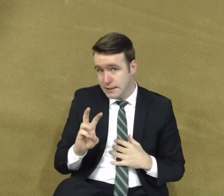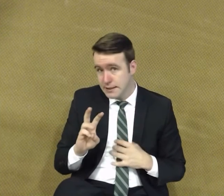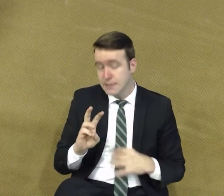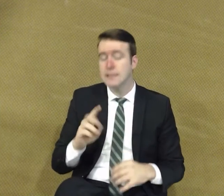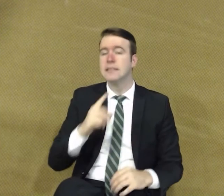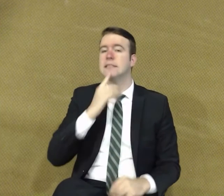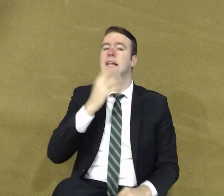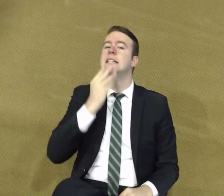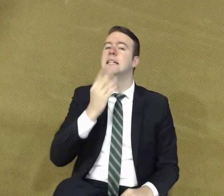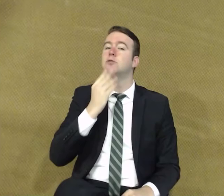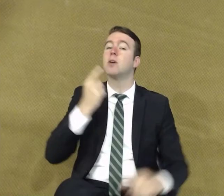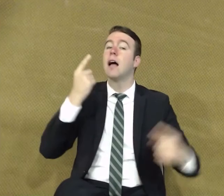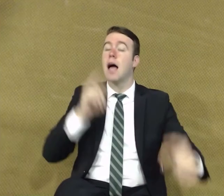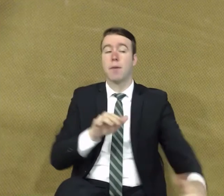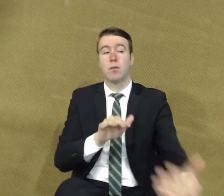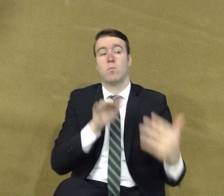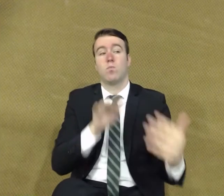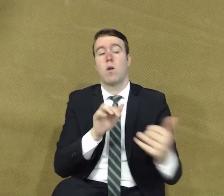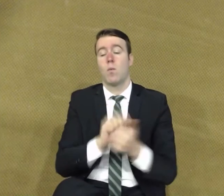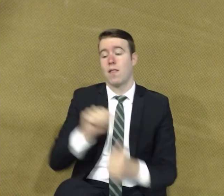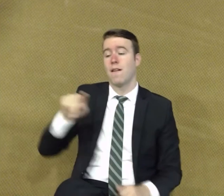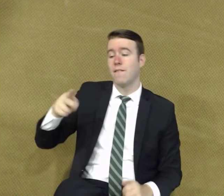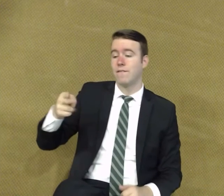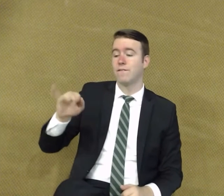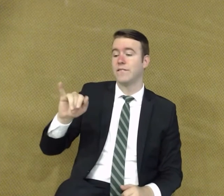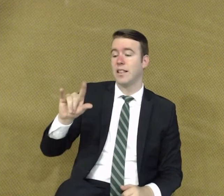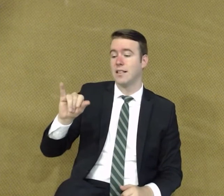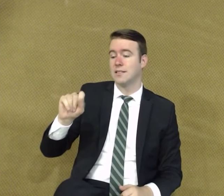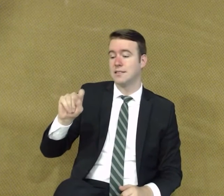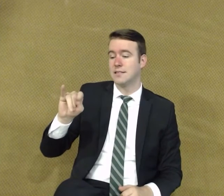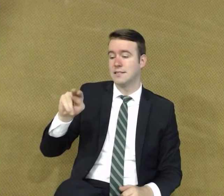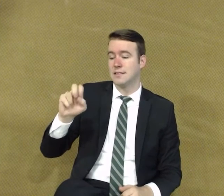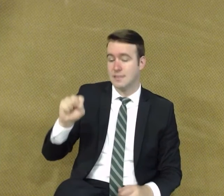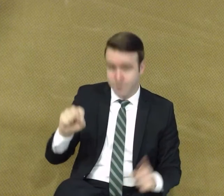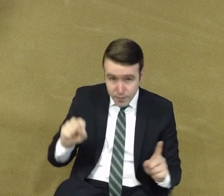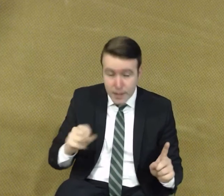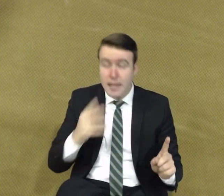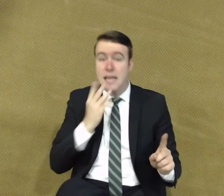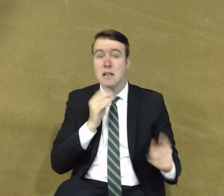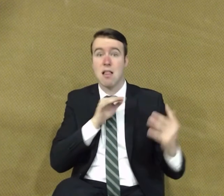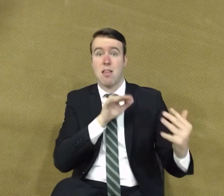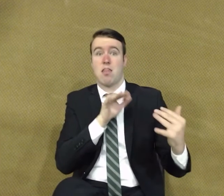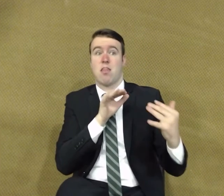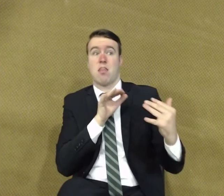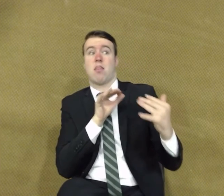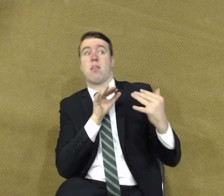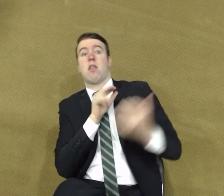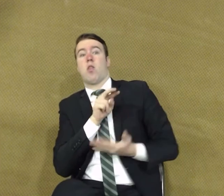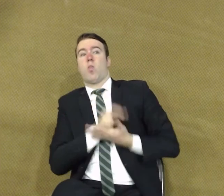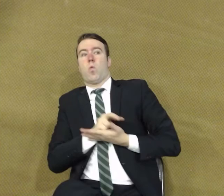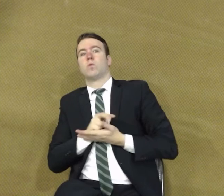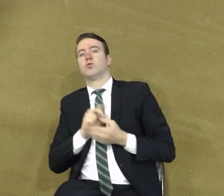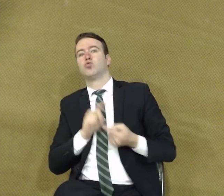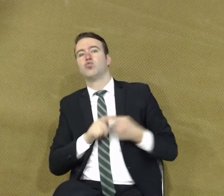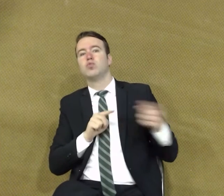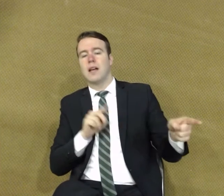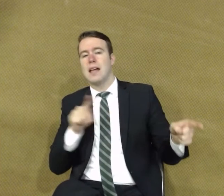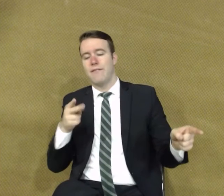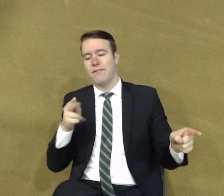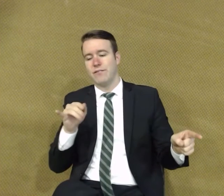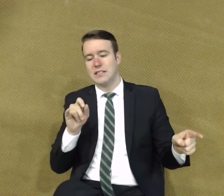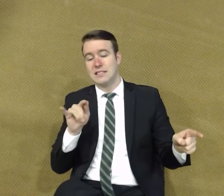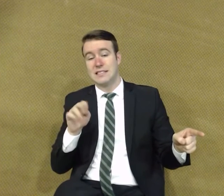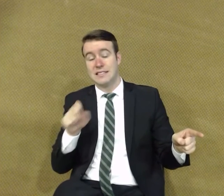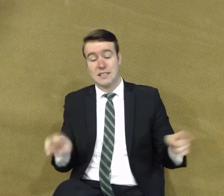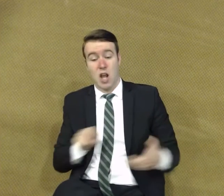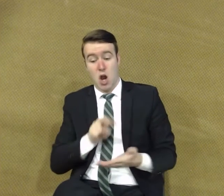that Israel went to war with the Philistines. Israel was losing in the battle to the Philistines. In the process